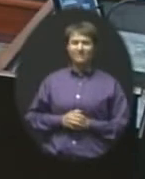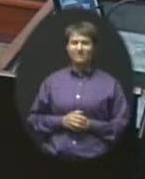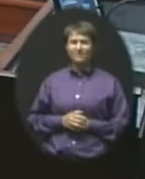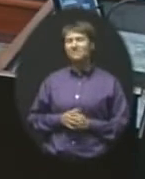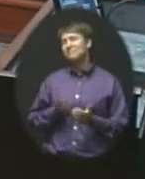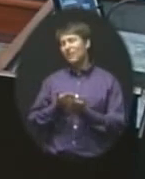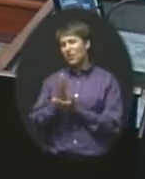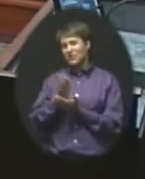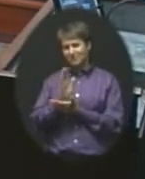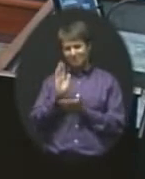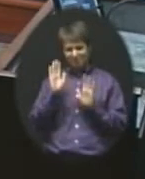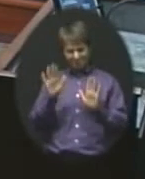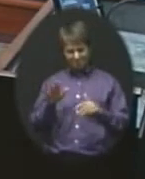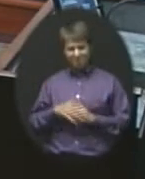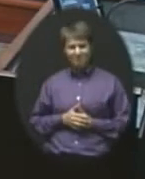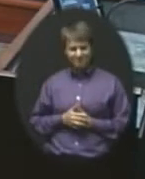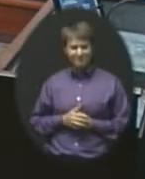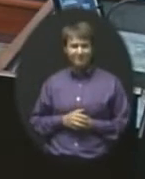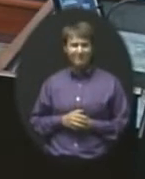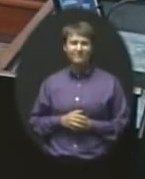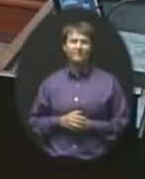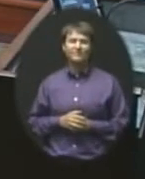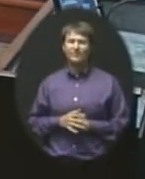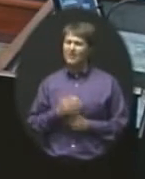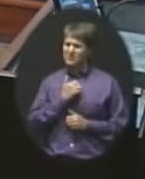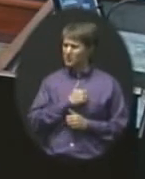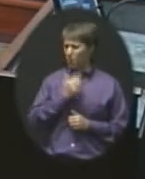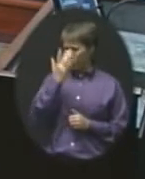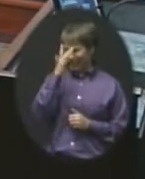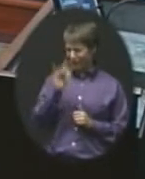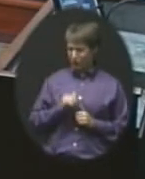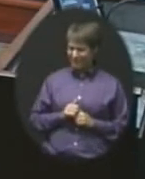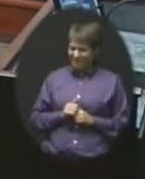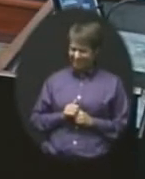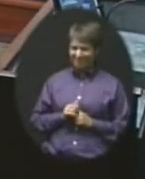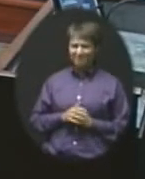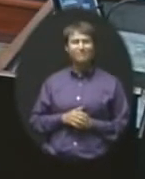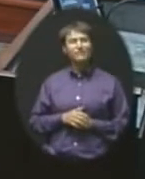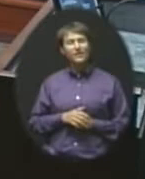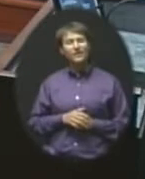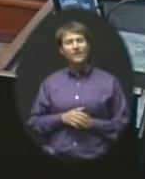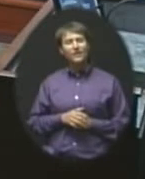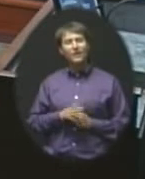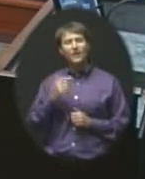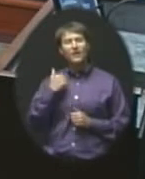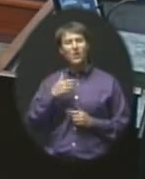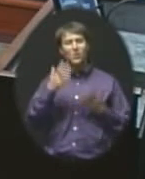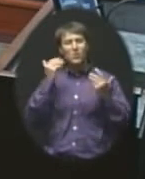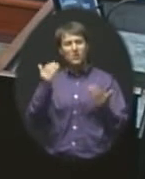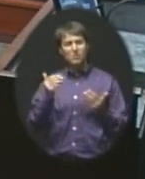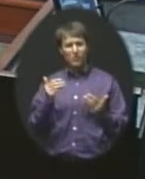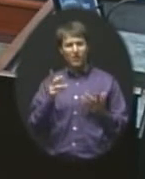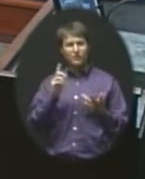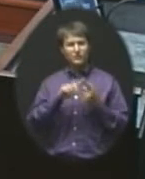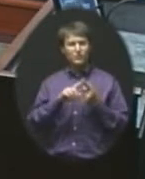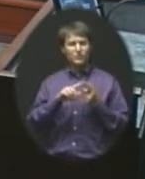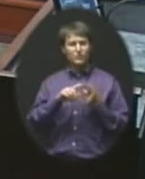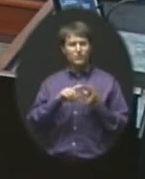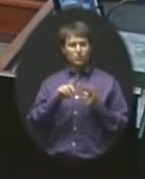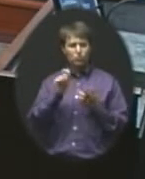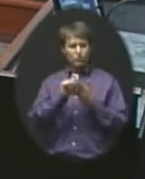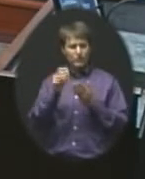Mm-hmm. All right. I'm so clever. We're going to move down now to